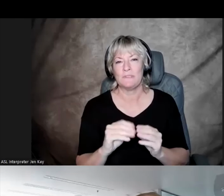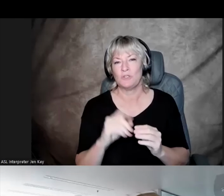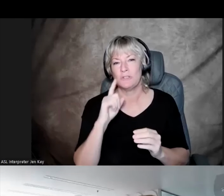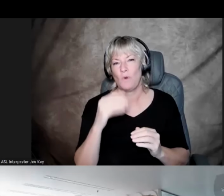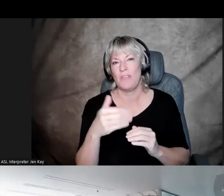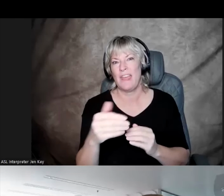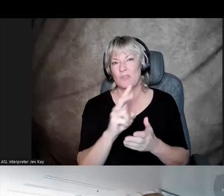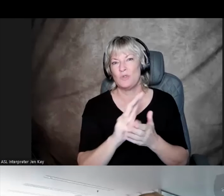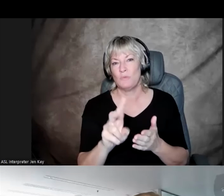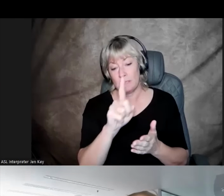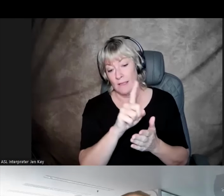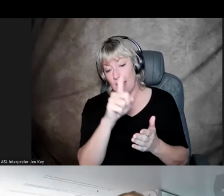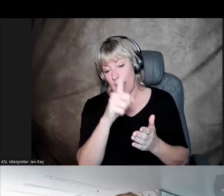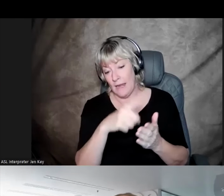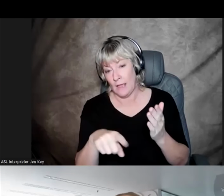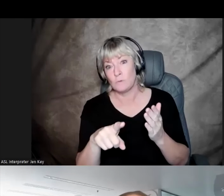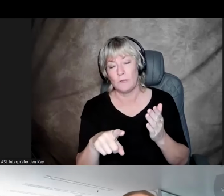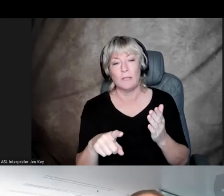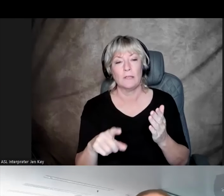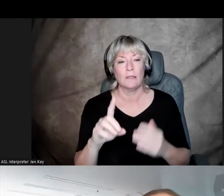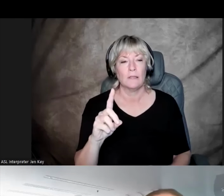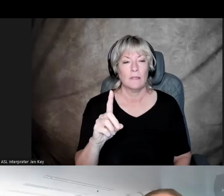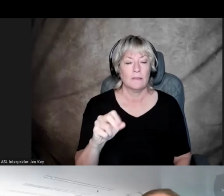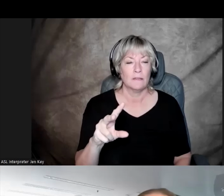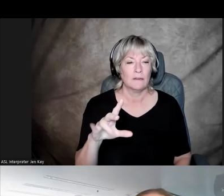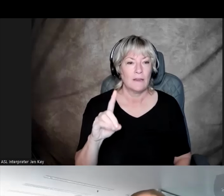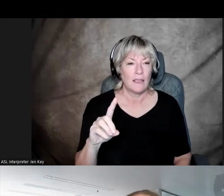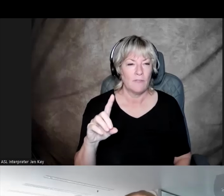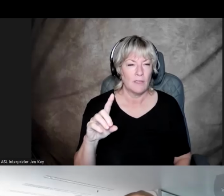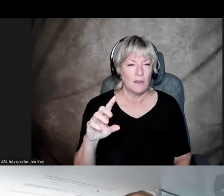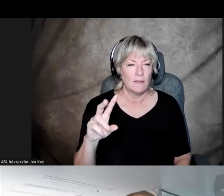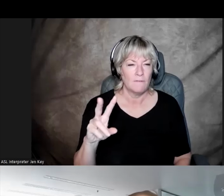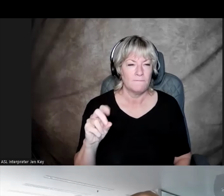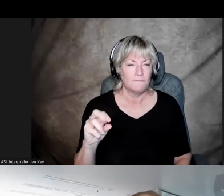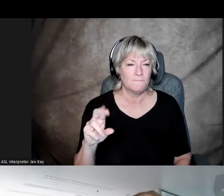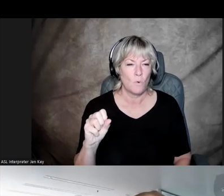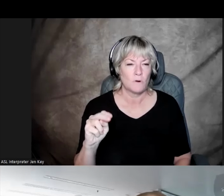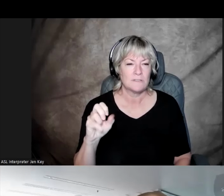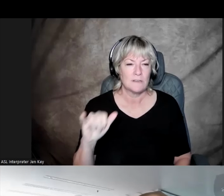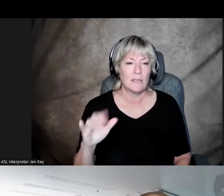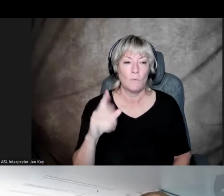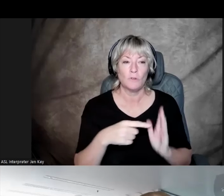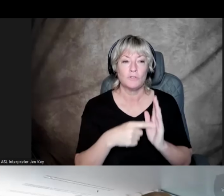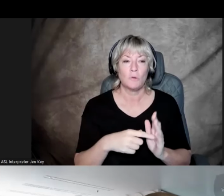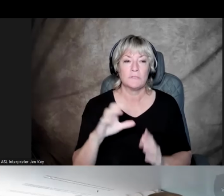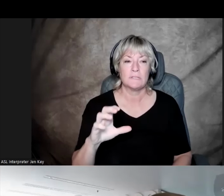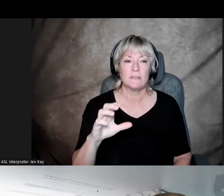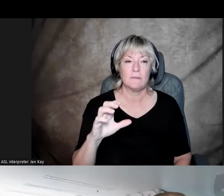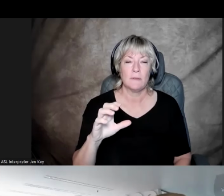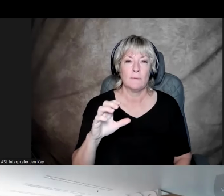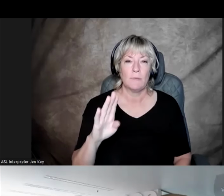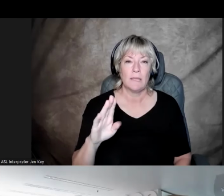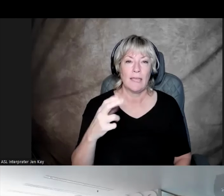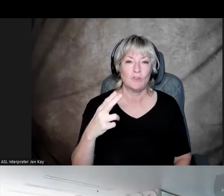2 weeks, next week will be David Dvorsny, who's going to be shining a light on CCBHCs and the crisis response. And